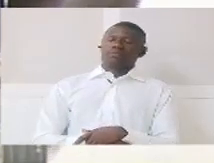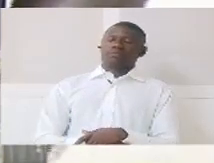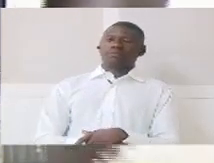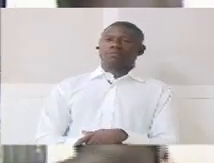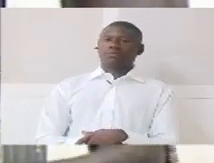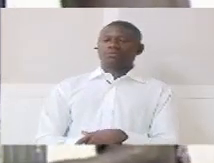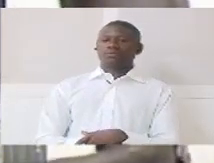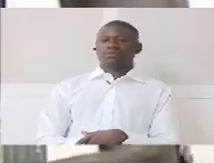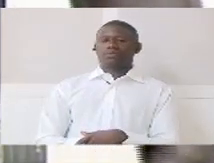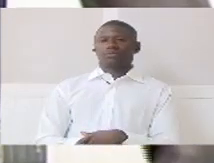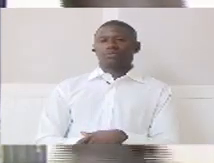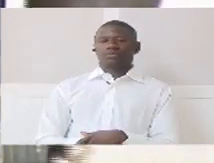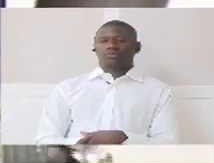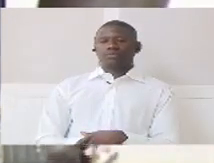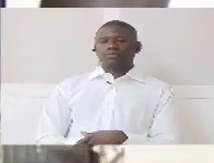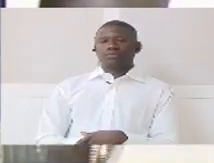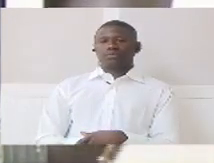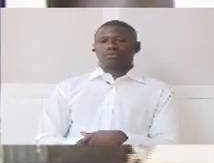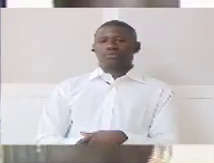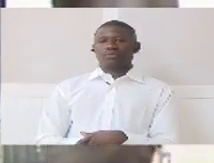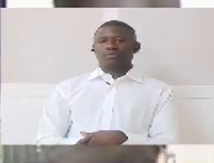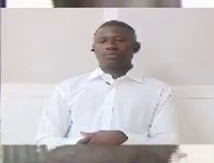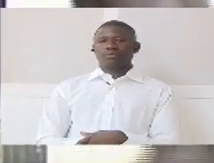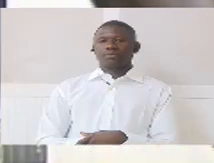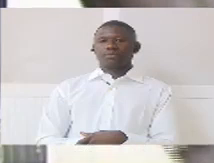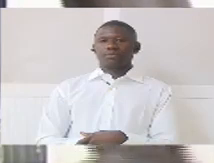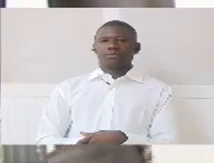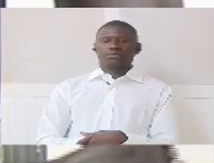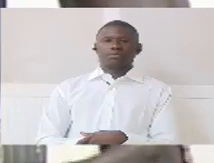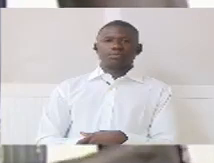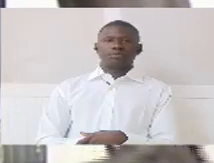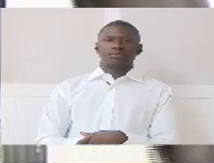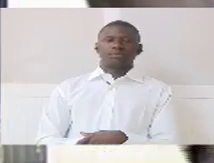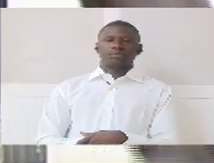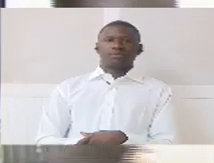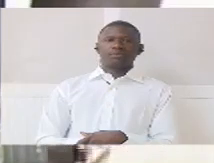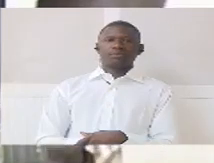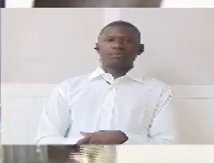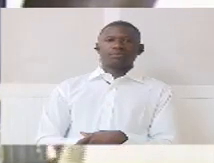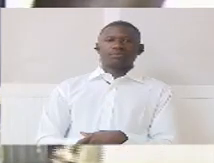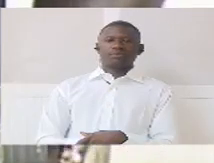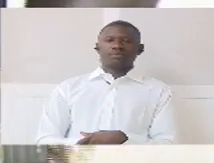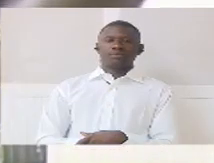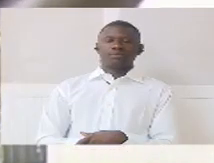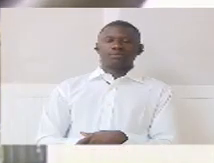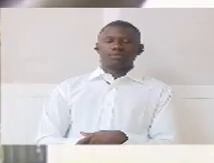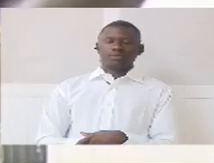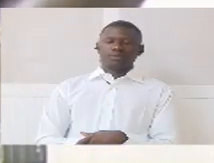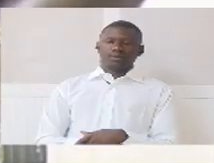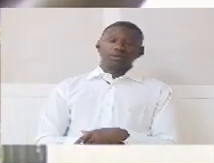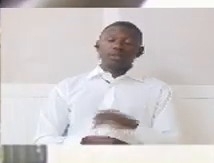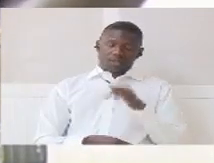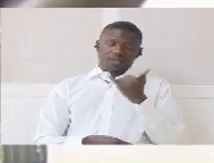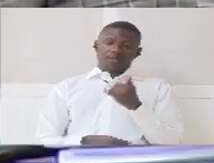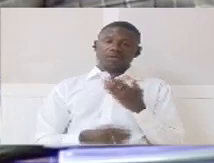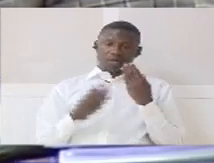ka adokunde ka mantora kulukono ko alata nyaming. That was how we